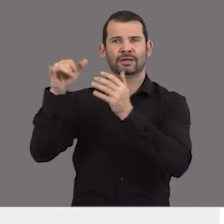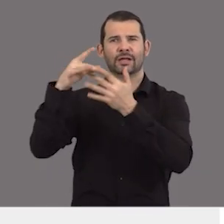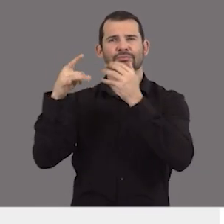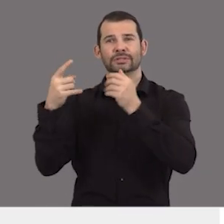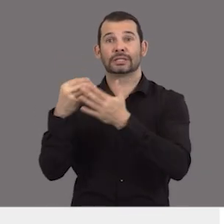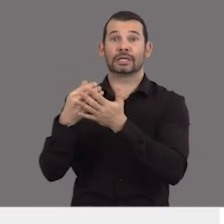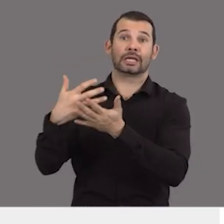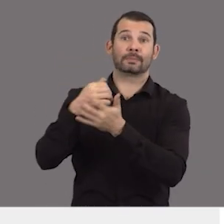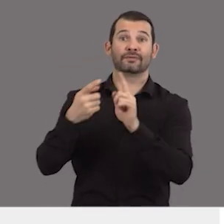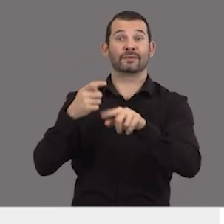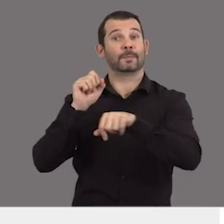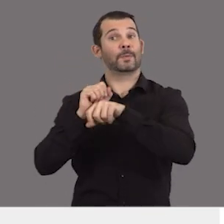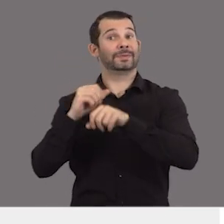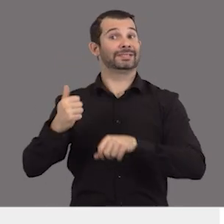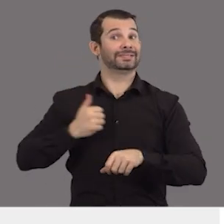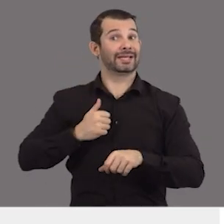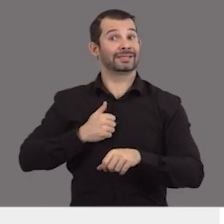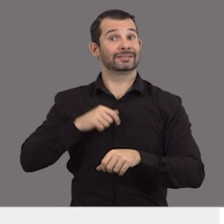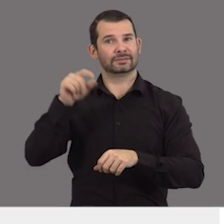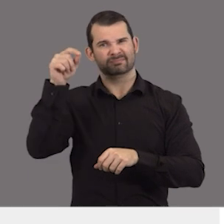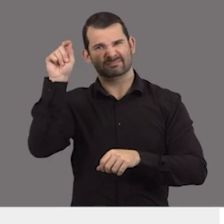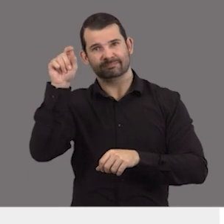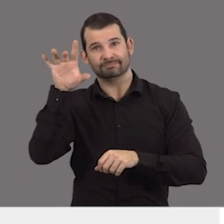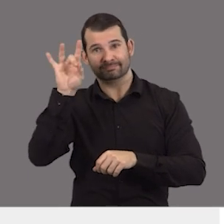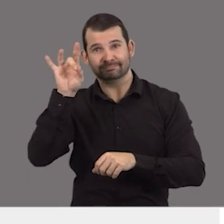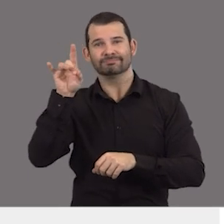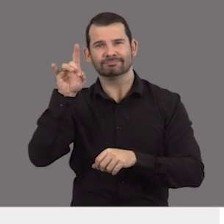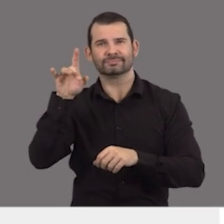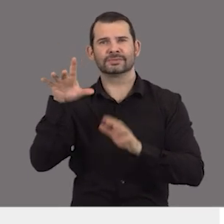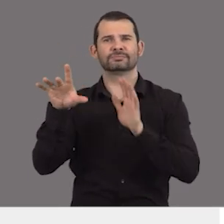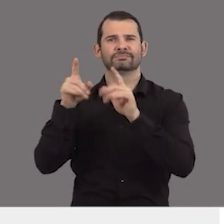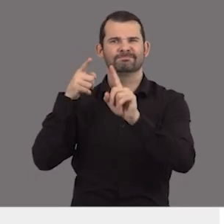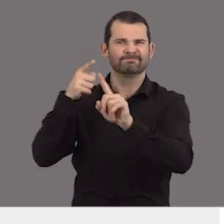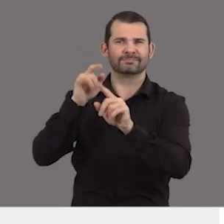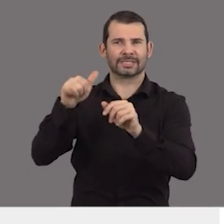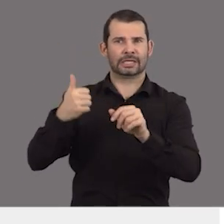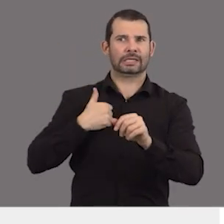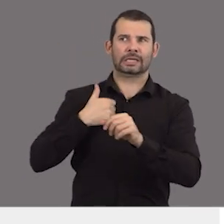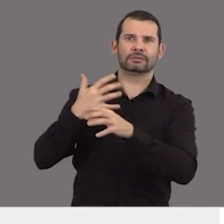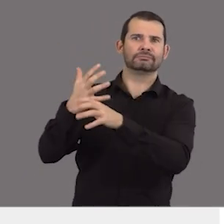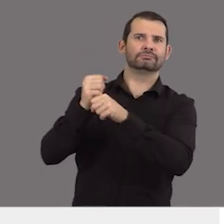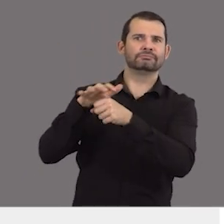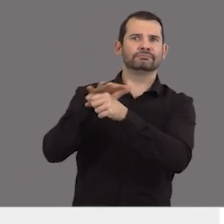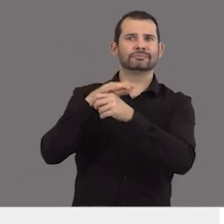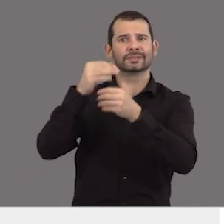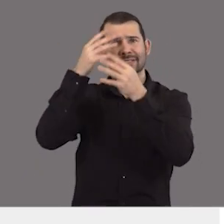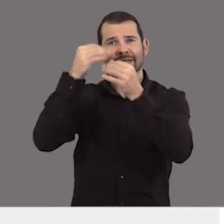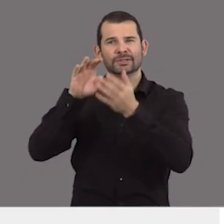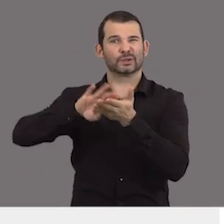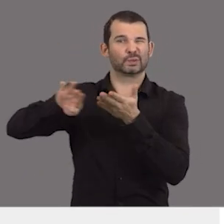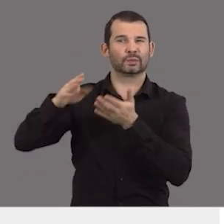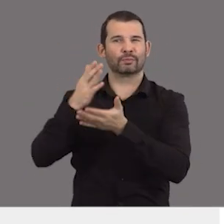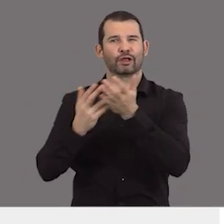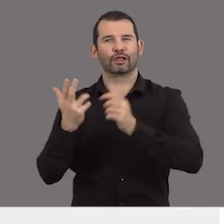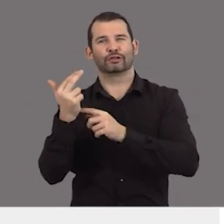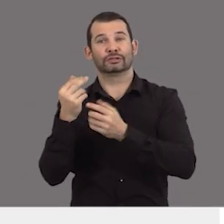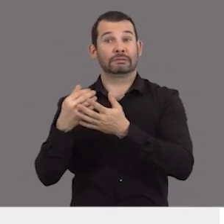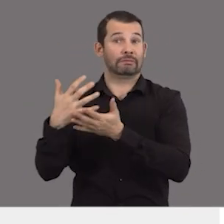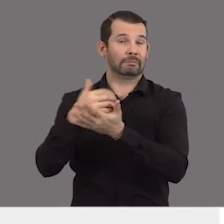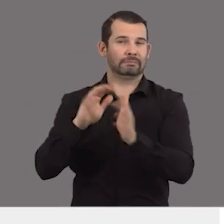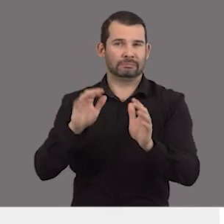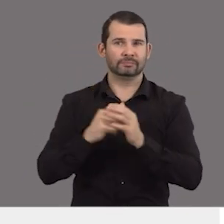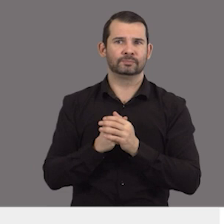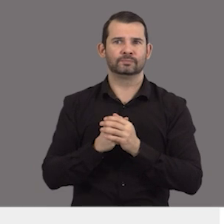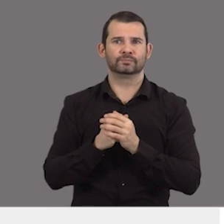Select the option Income from Employment in Canada to specify the Canadian sourced income, excluding Part 13